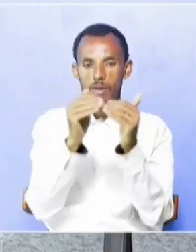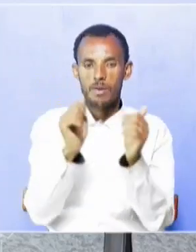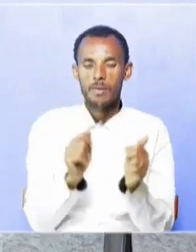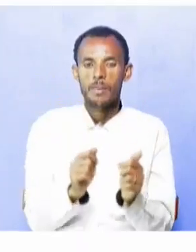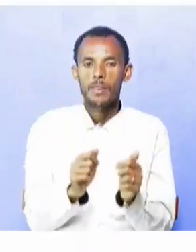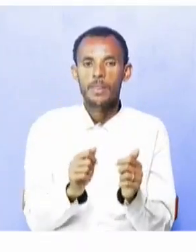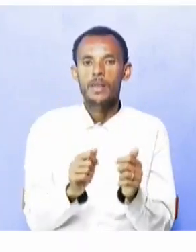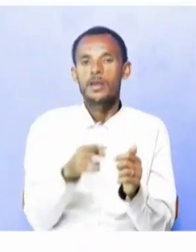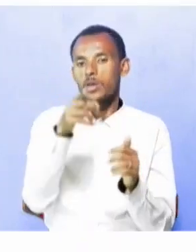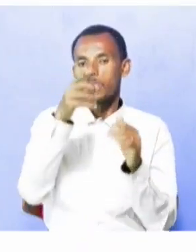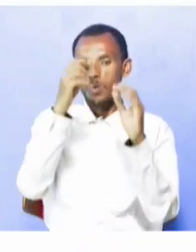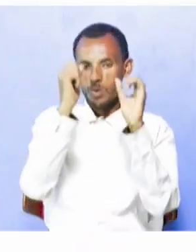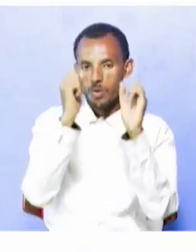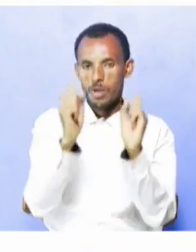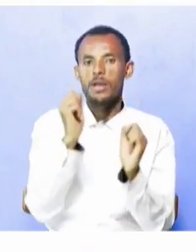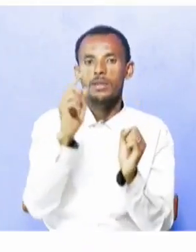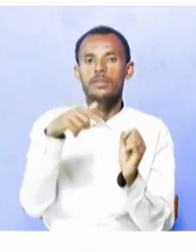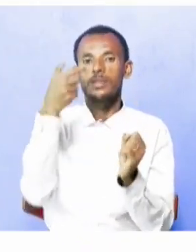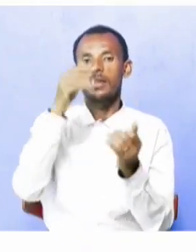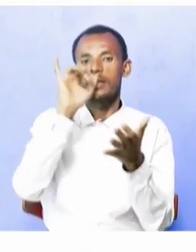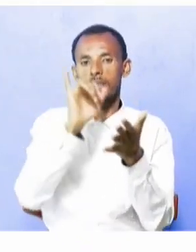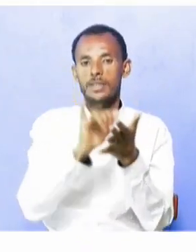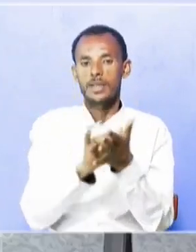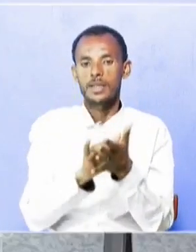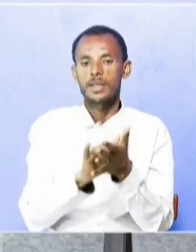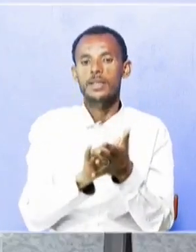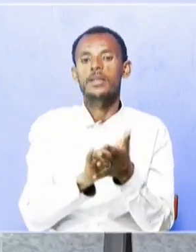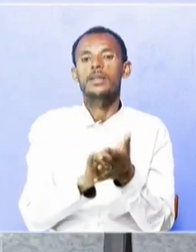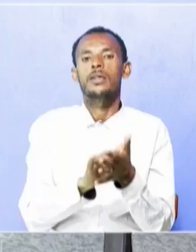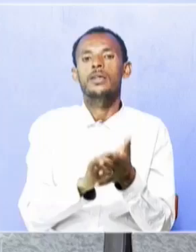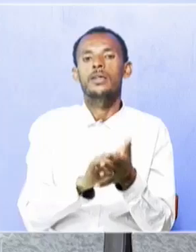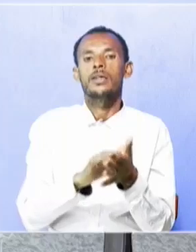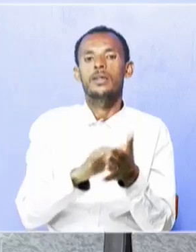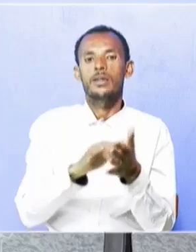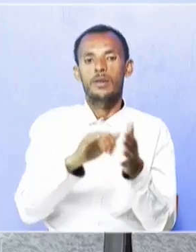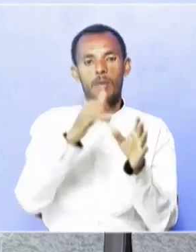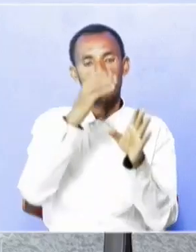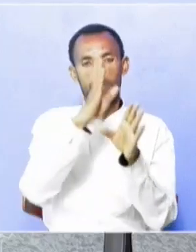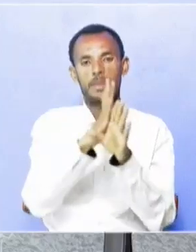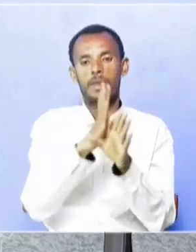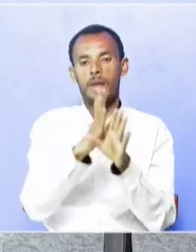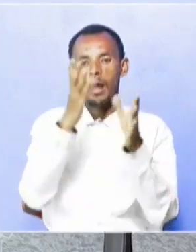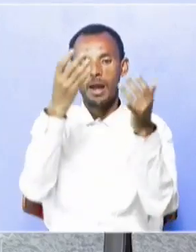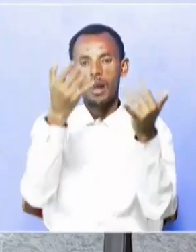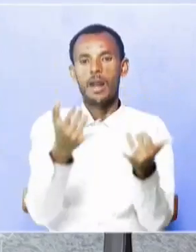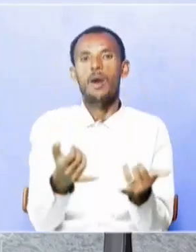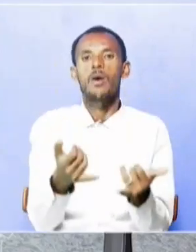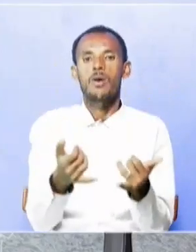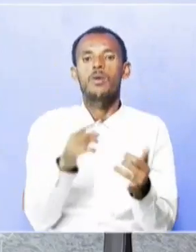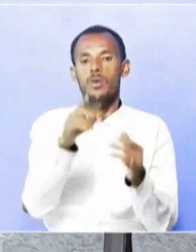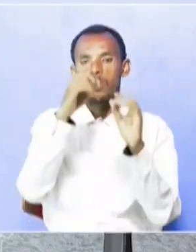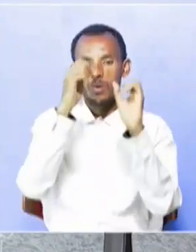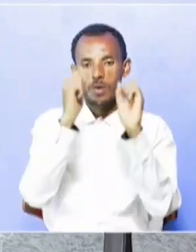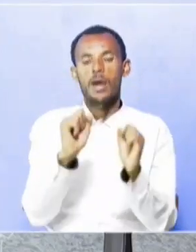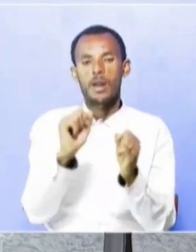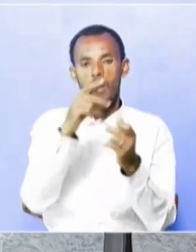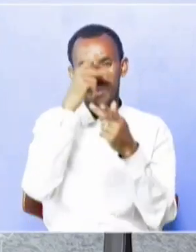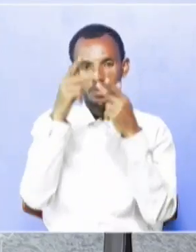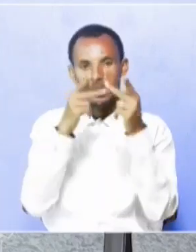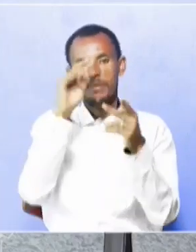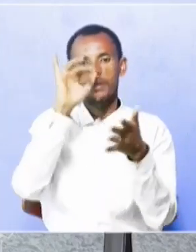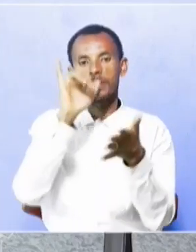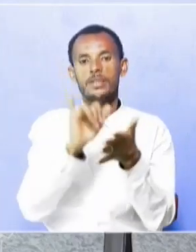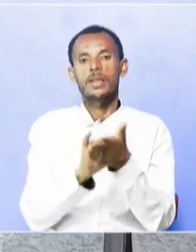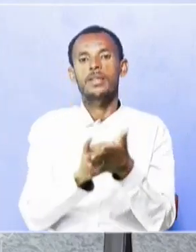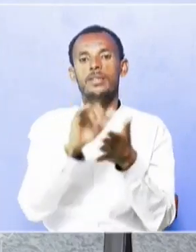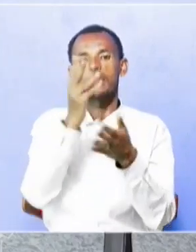Therefore, you can say this is also beta, right? Now you can observe that